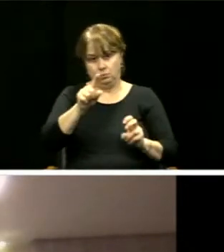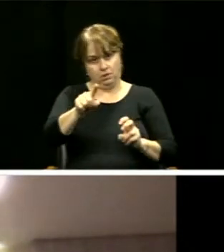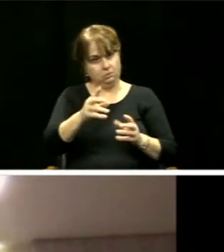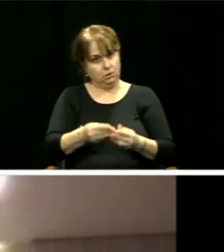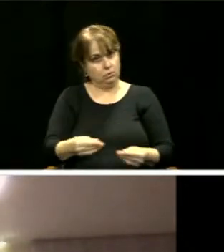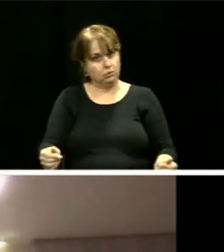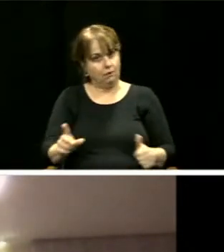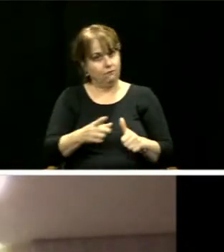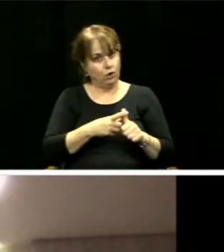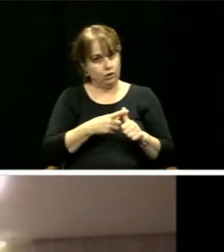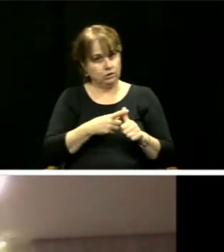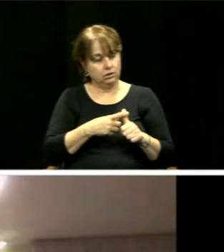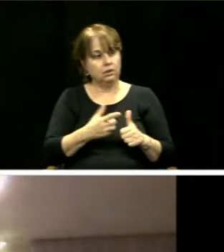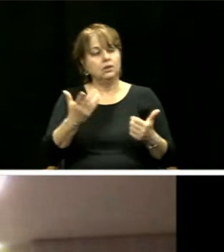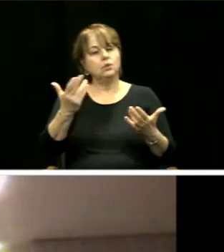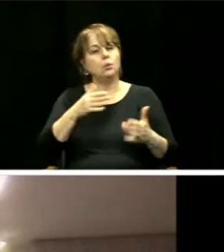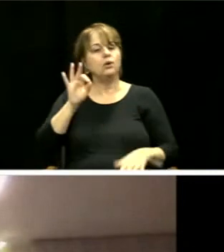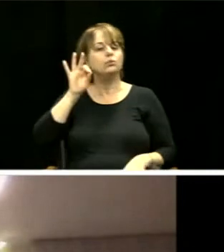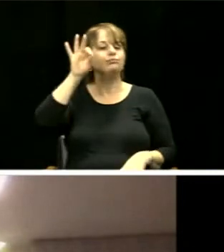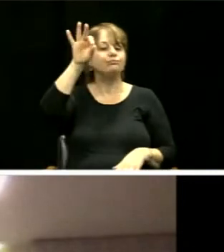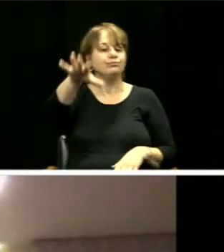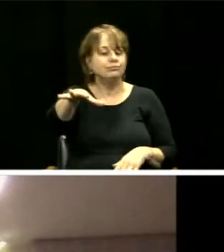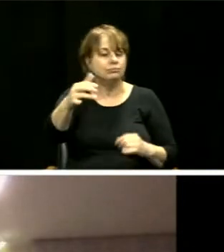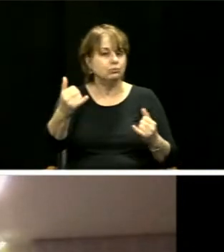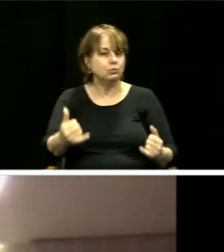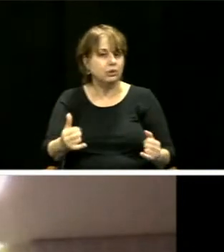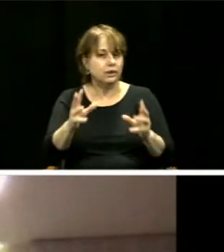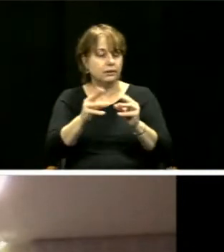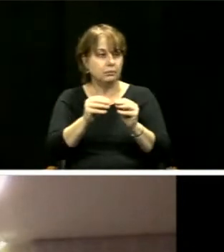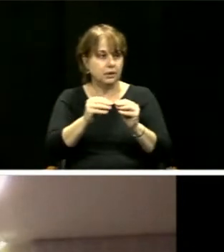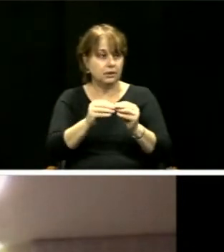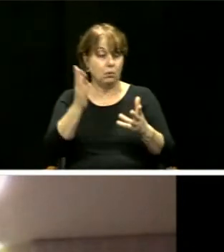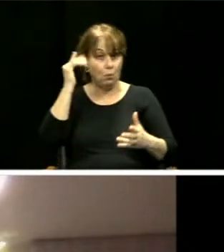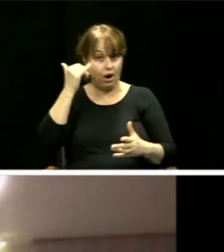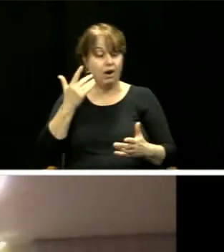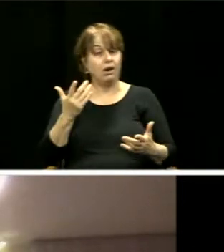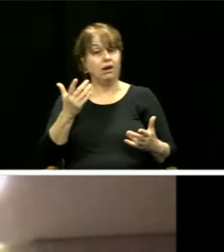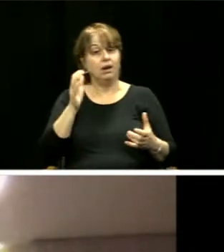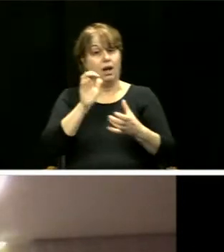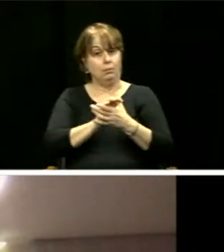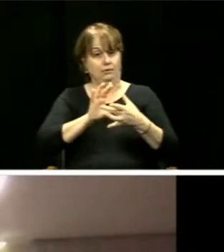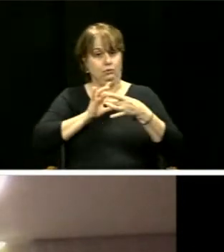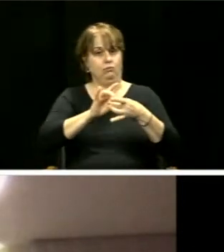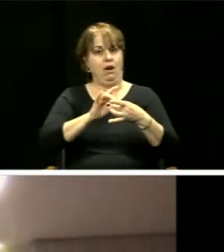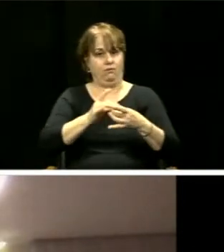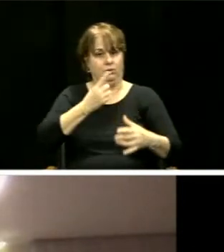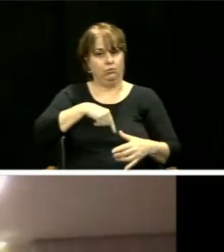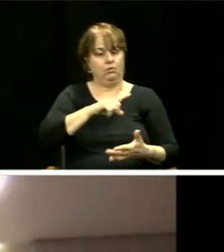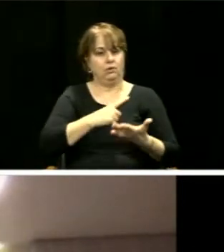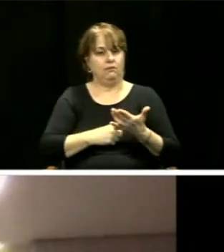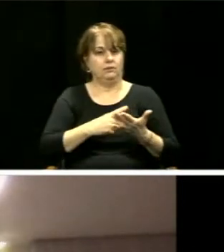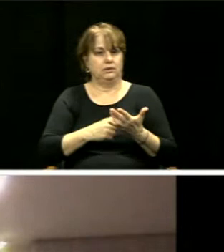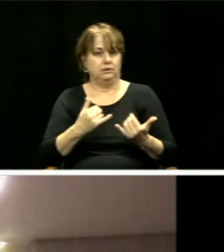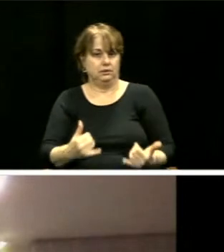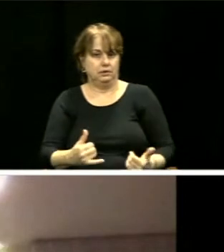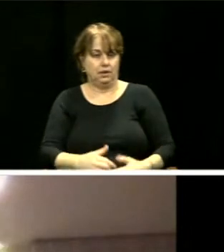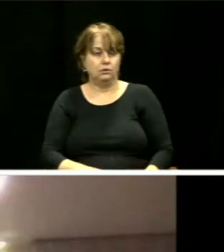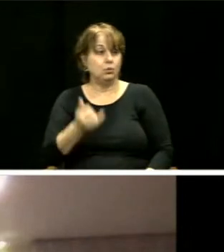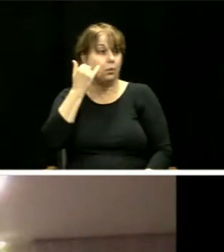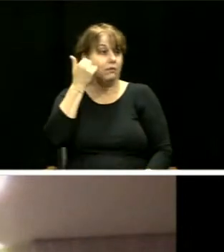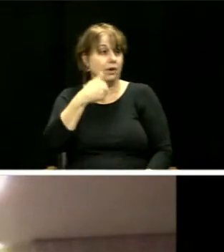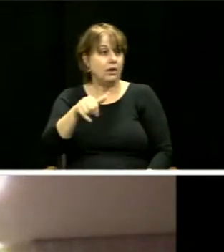resolved. And I did want to put them out in this forum because I believe that it's relevant to the discussion. So if anybody wants